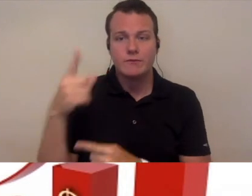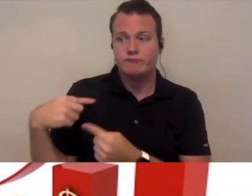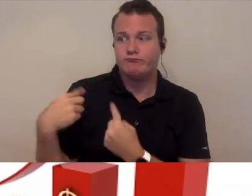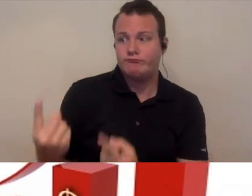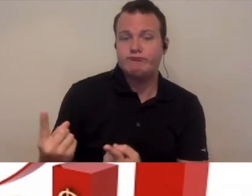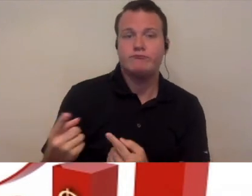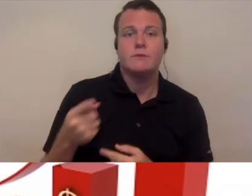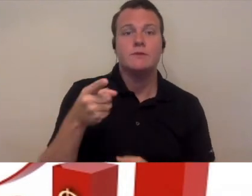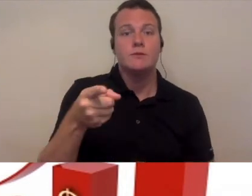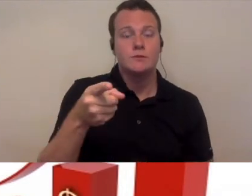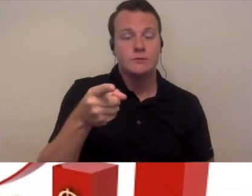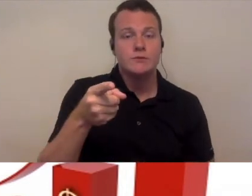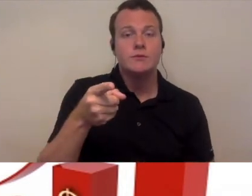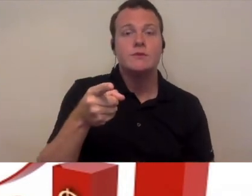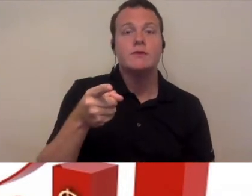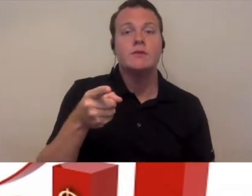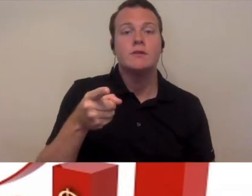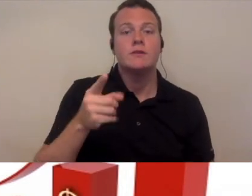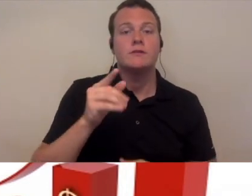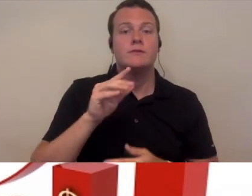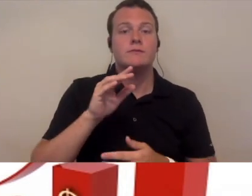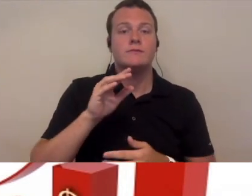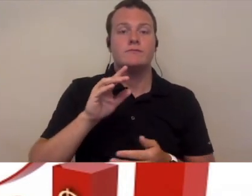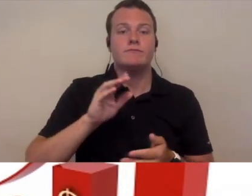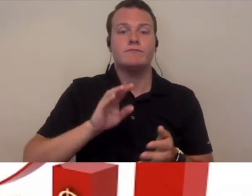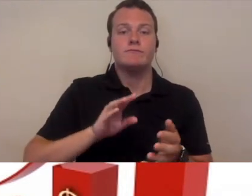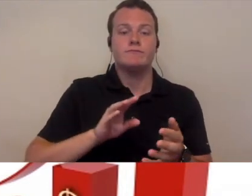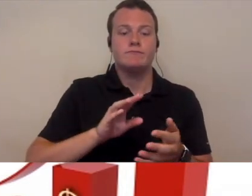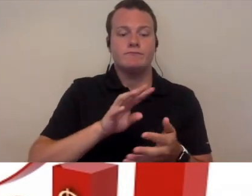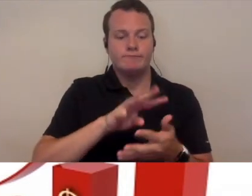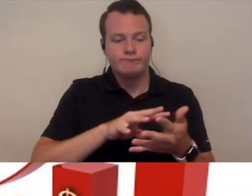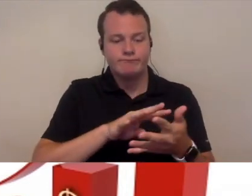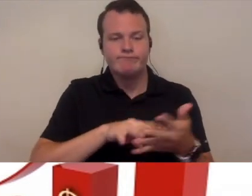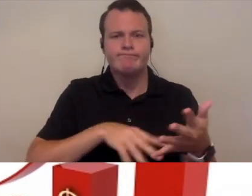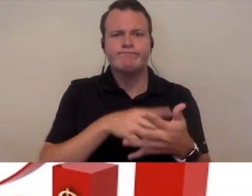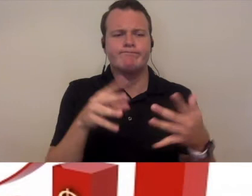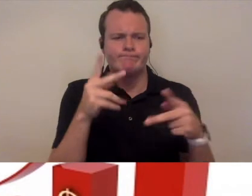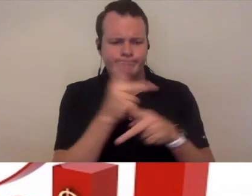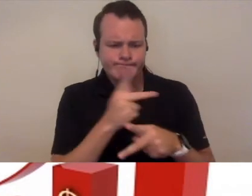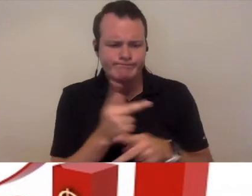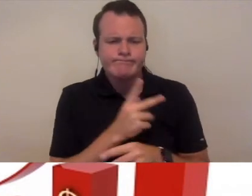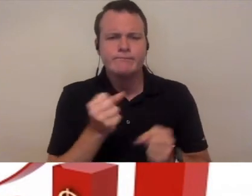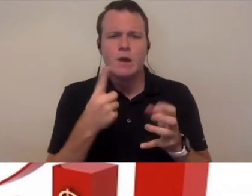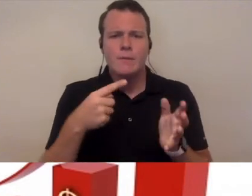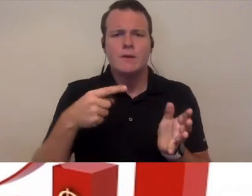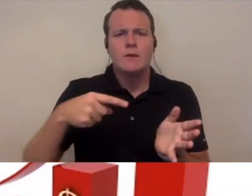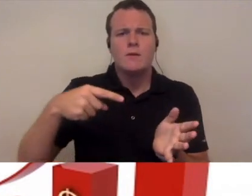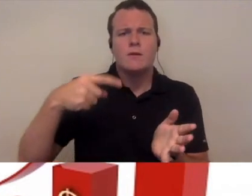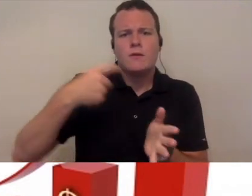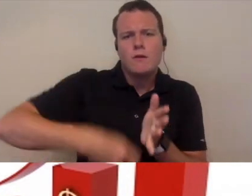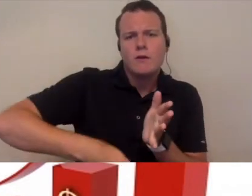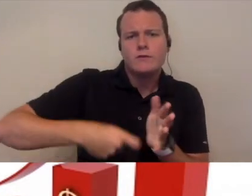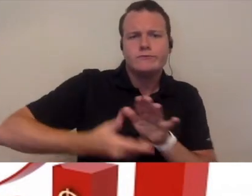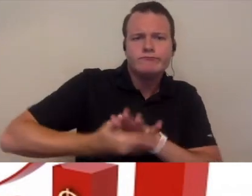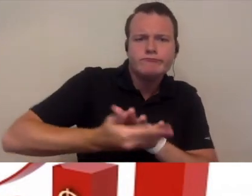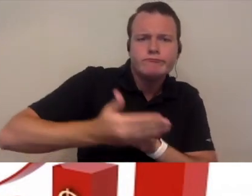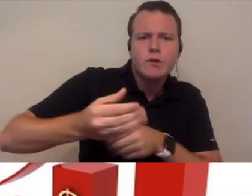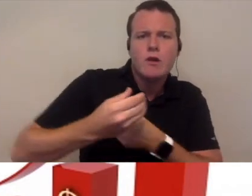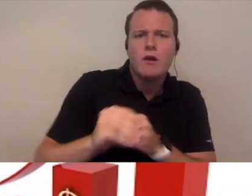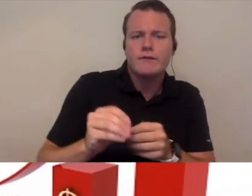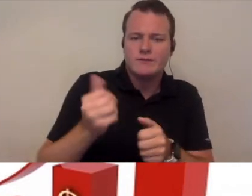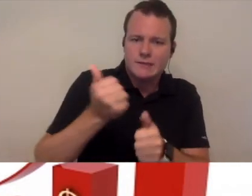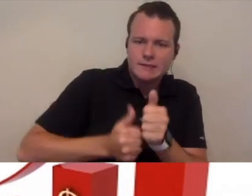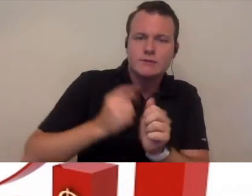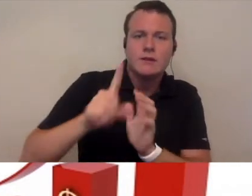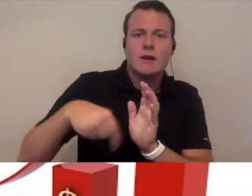learning is how to develop what it costs to run your office per hour. That means, and so